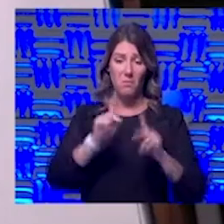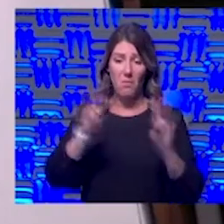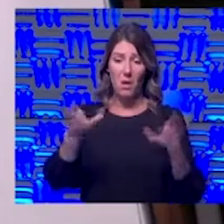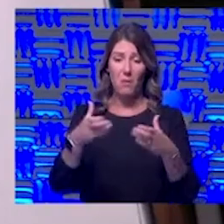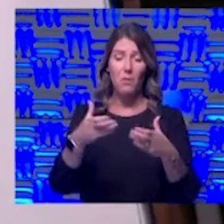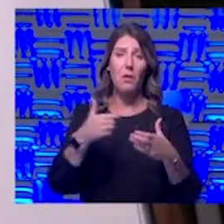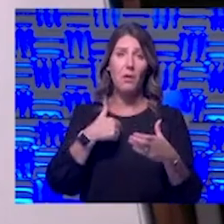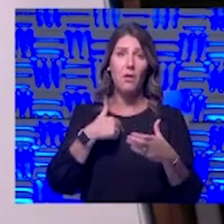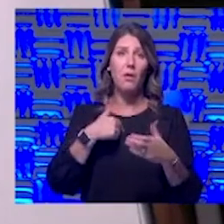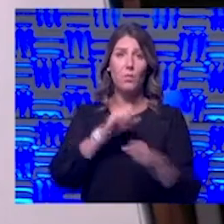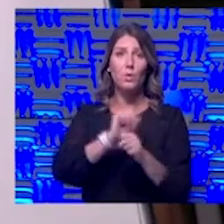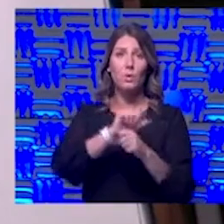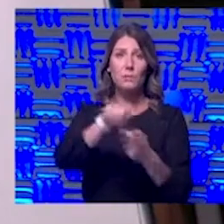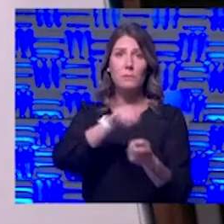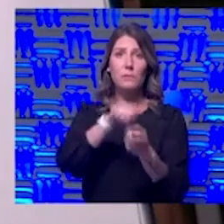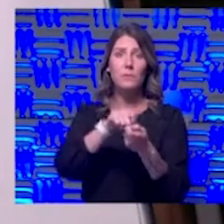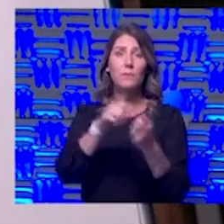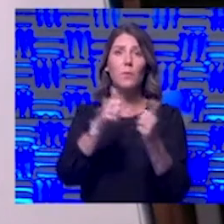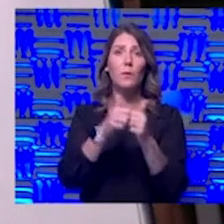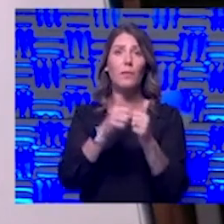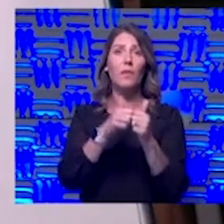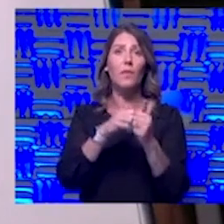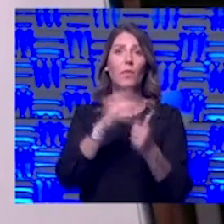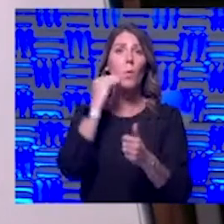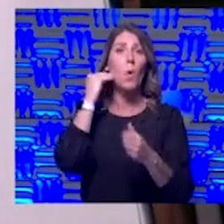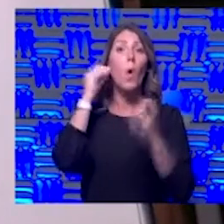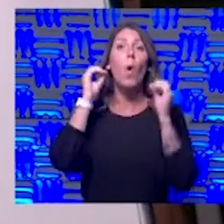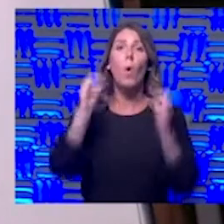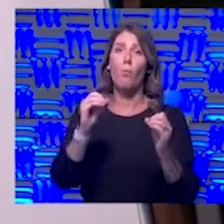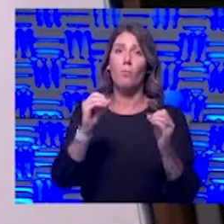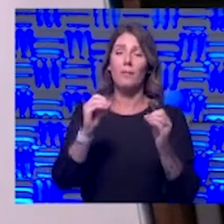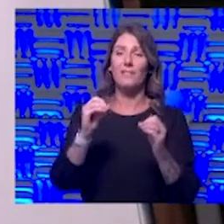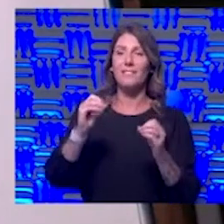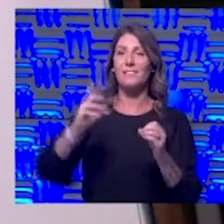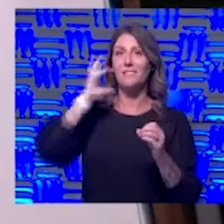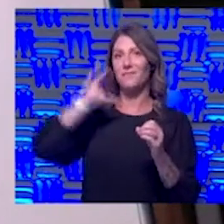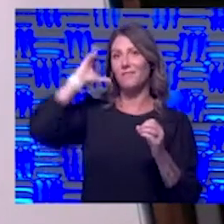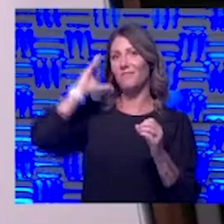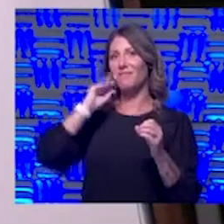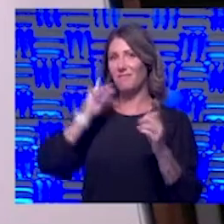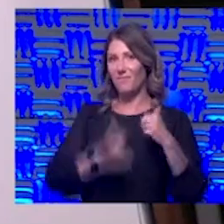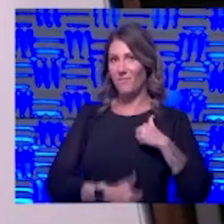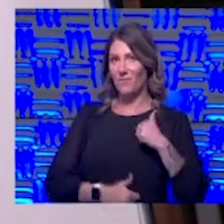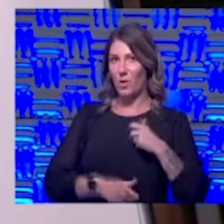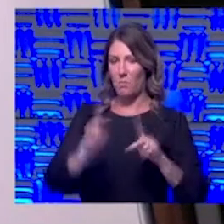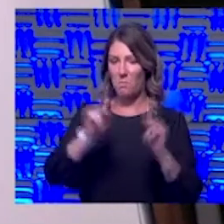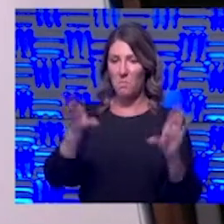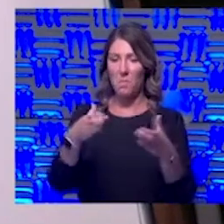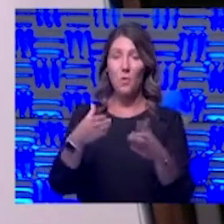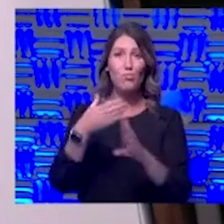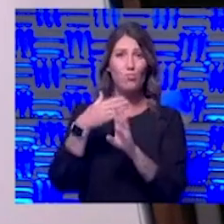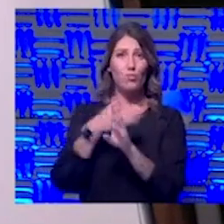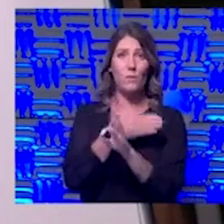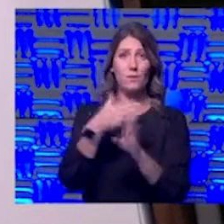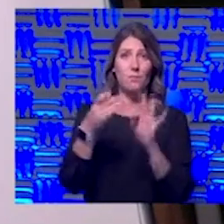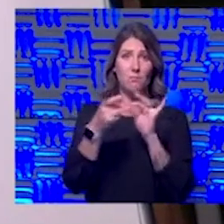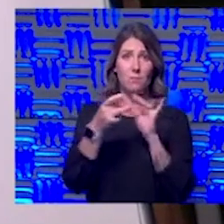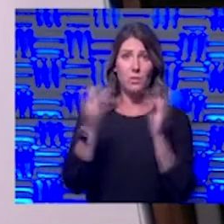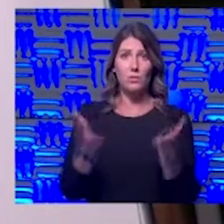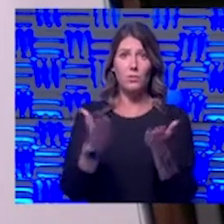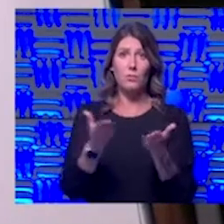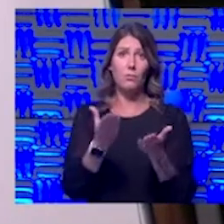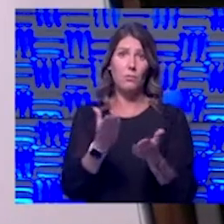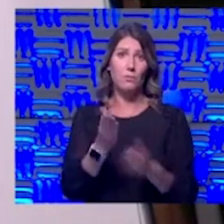a lot of the people I work with is the homeless veteran population. And as was previously said here, which is should be